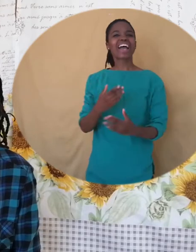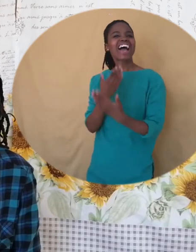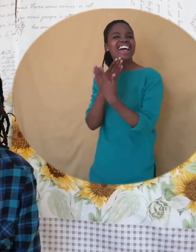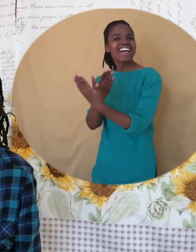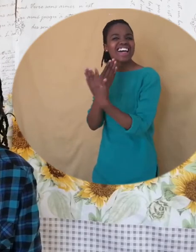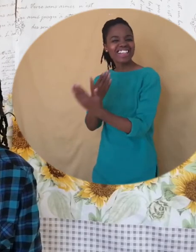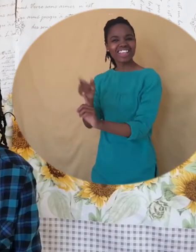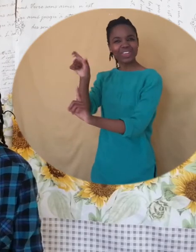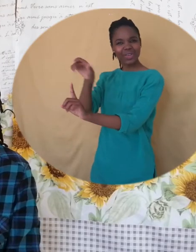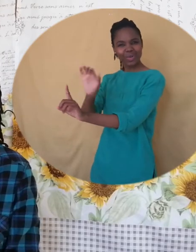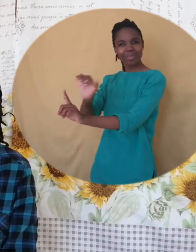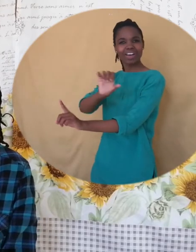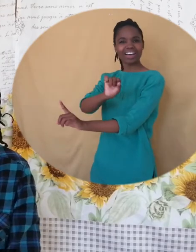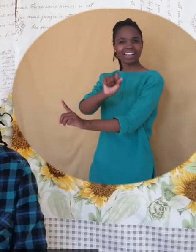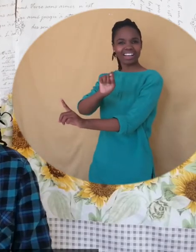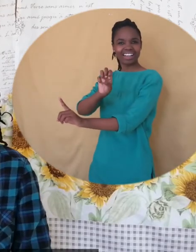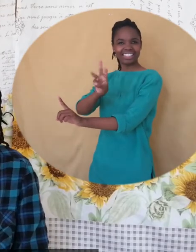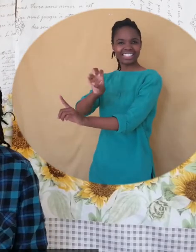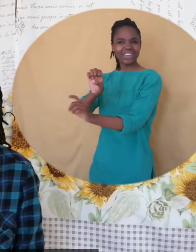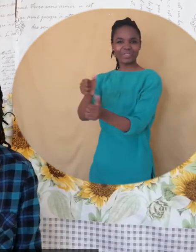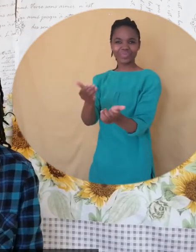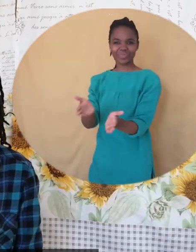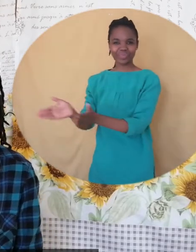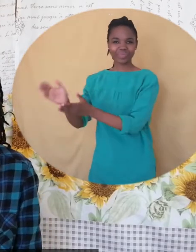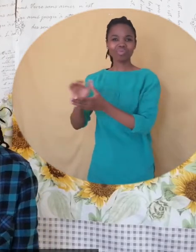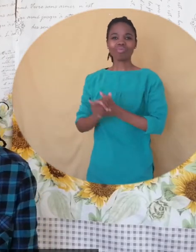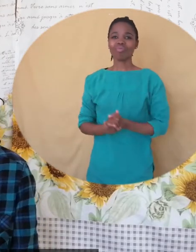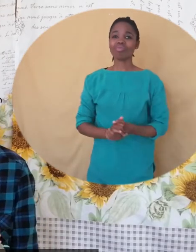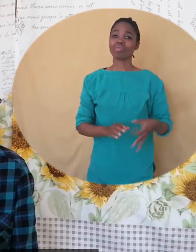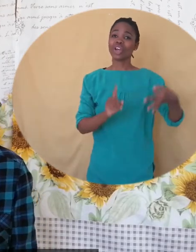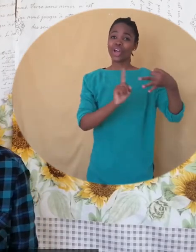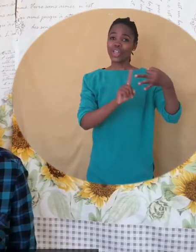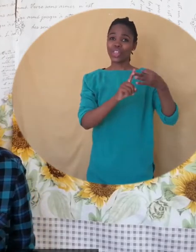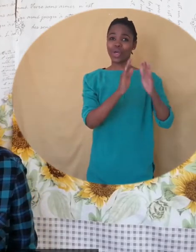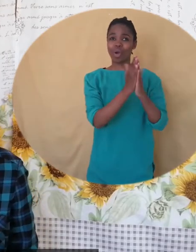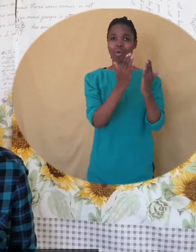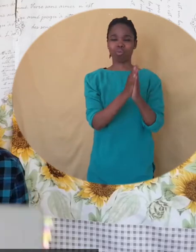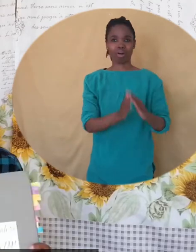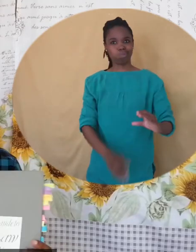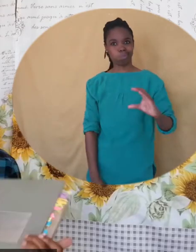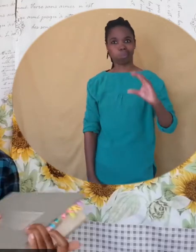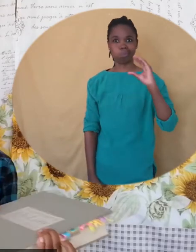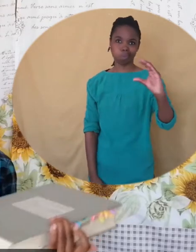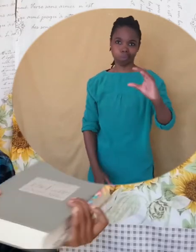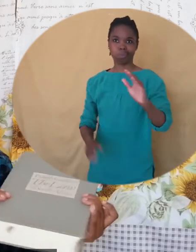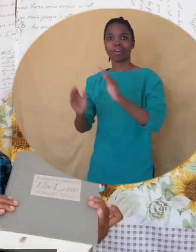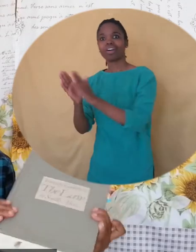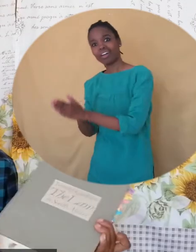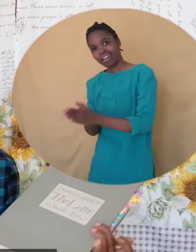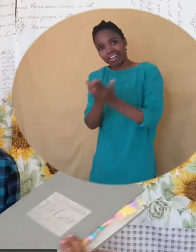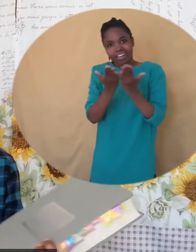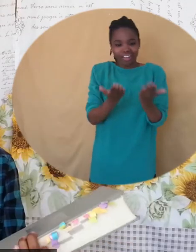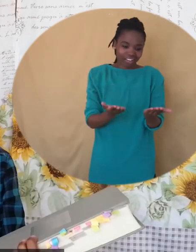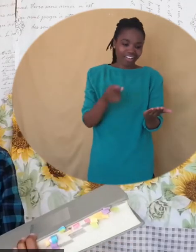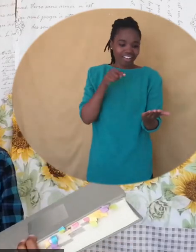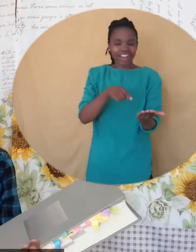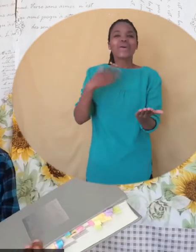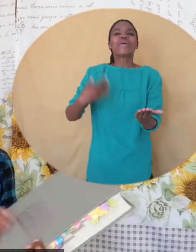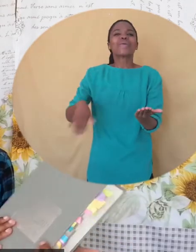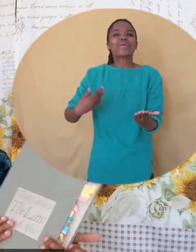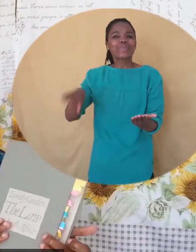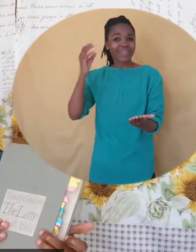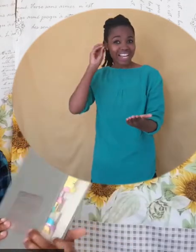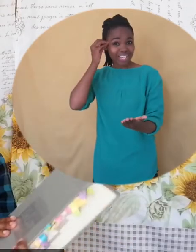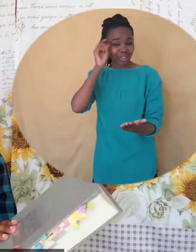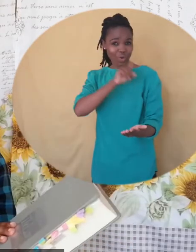So thank you, Steve. The third book that I've got here is another thick one. I think I read a lot of thick books, hey? But